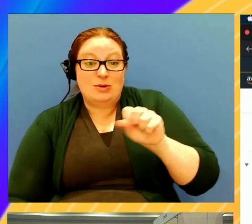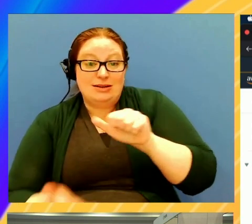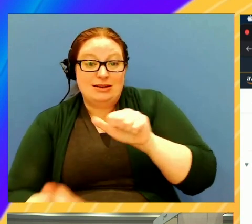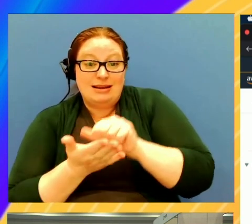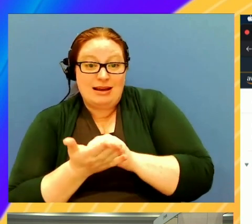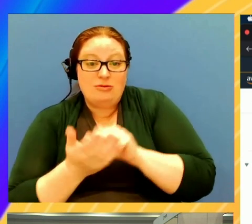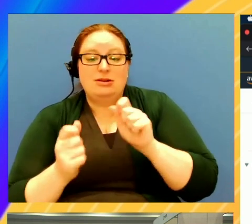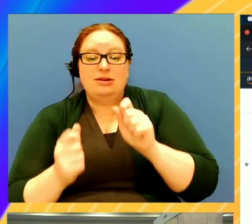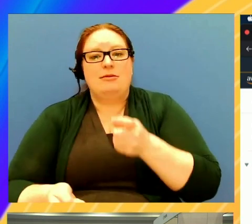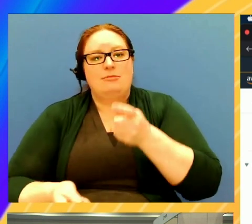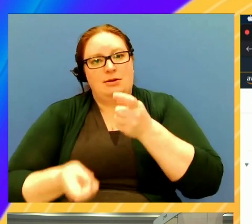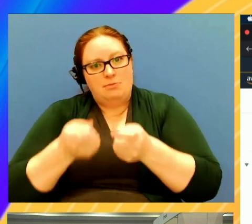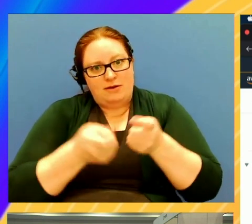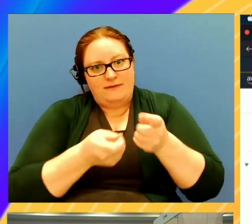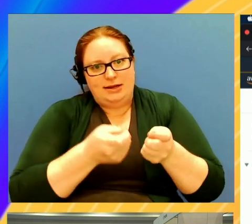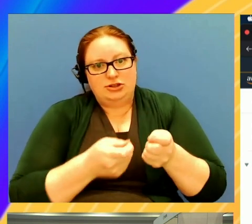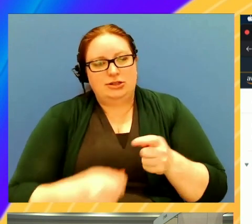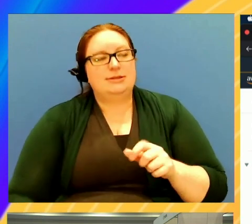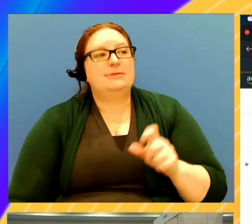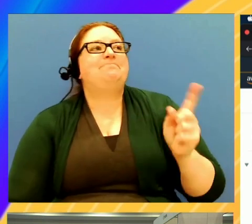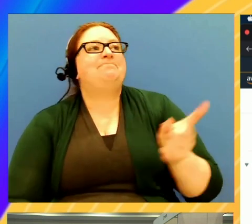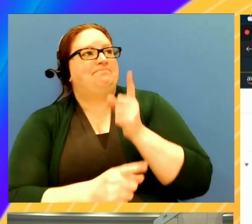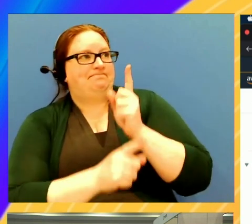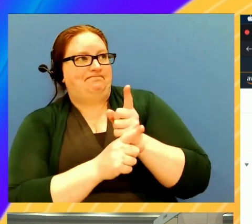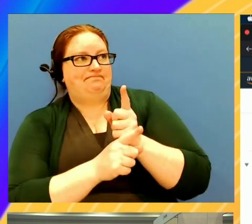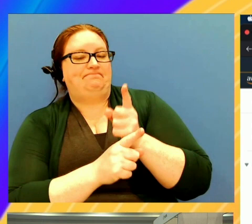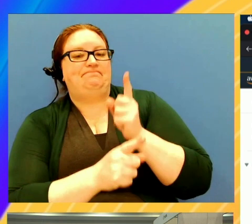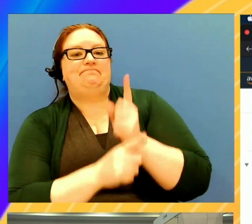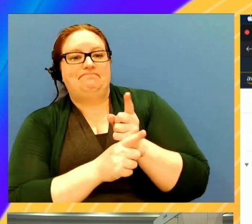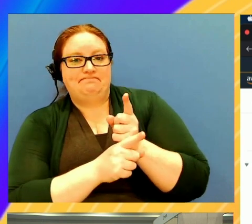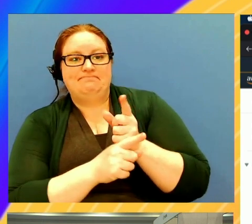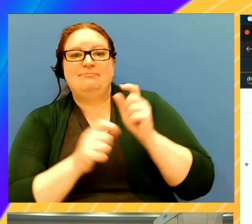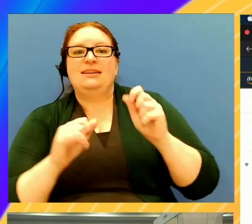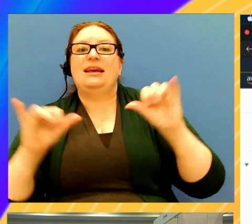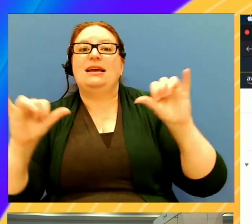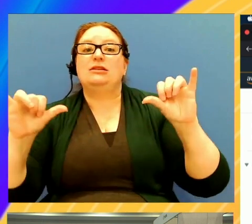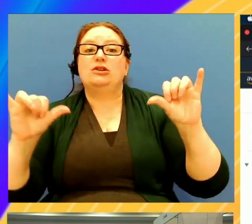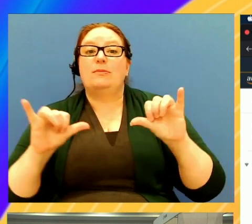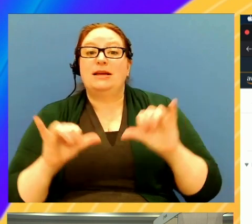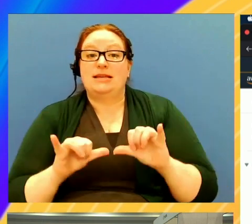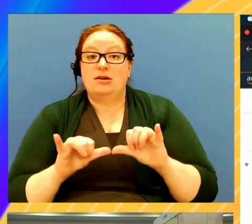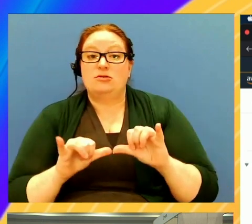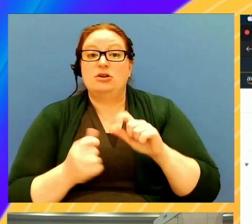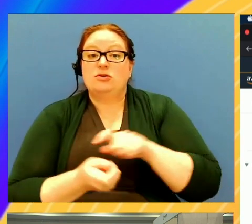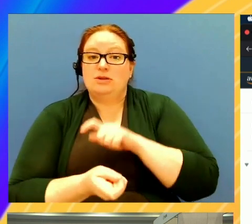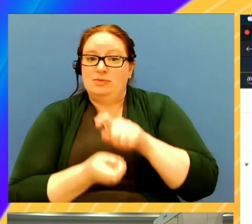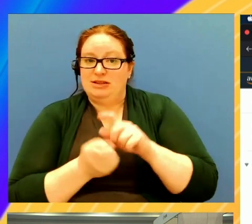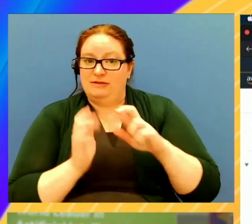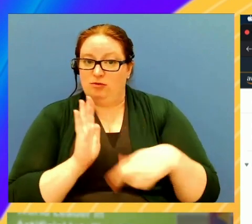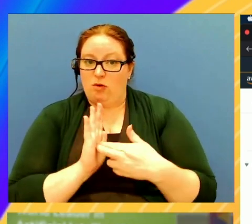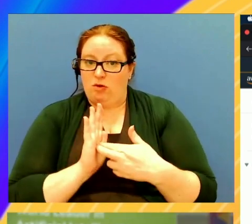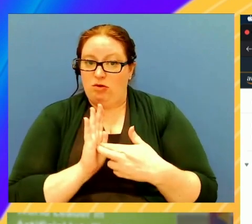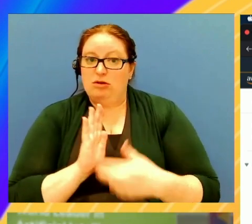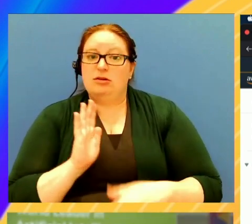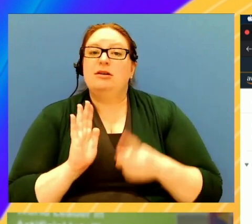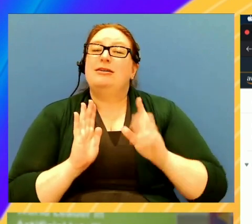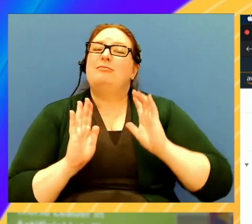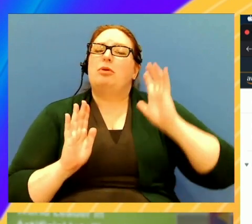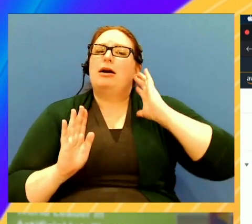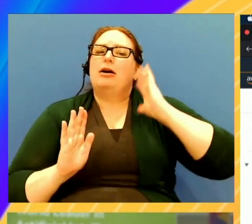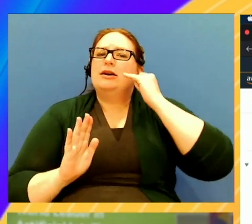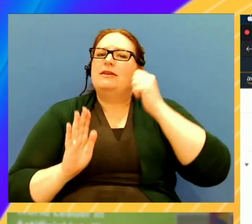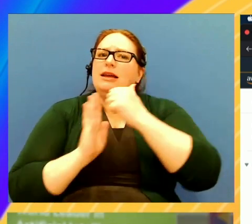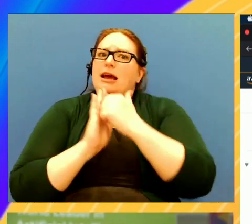make modifications. Exactly. You can scope that down to a specific role. And prior to this, it was like if that account's been